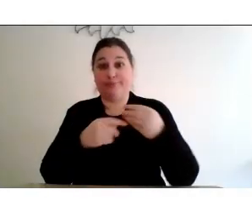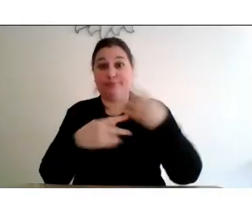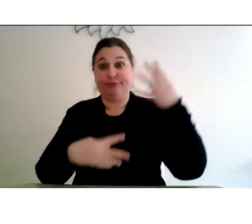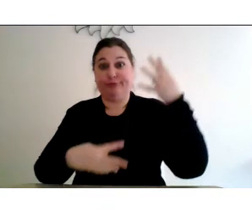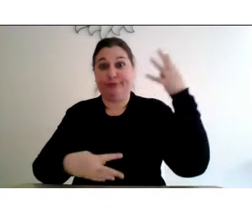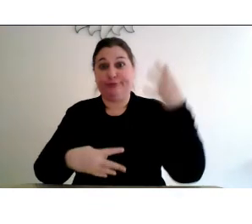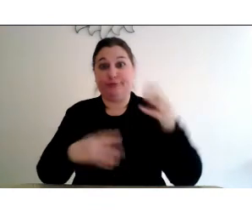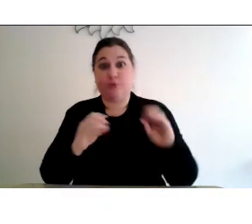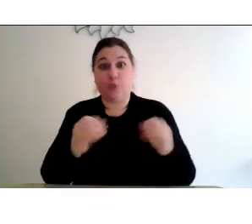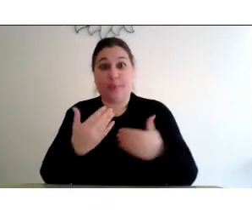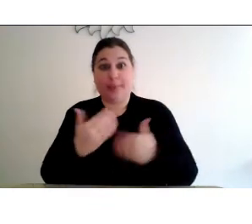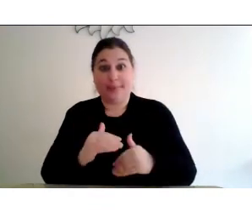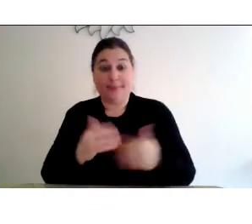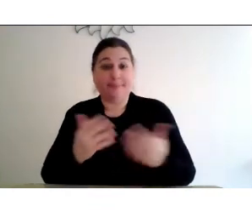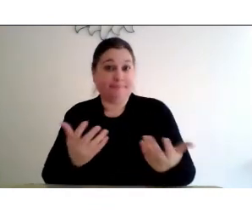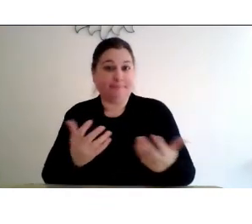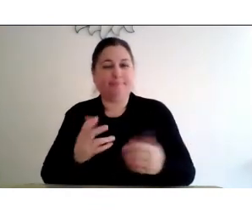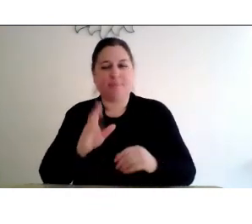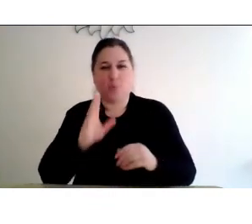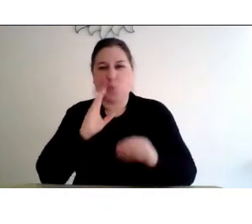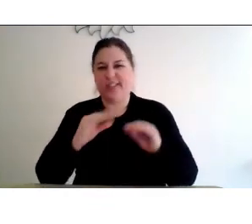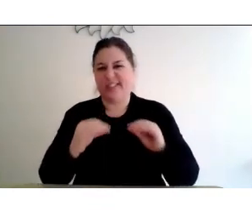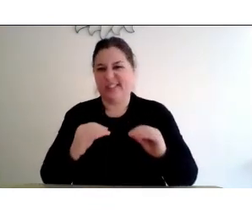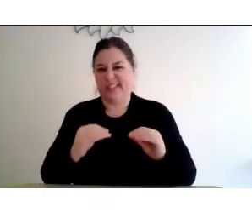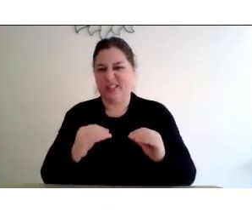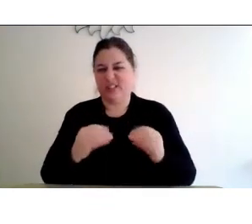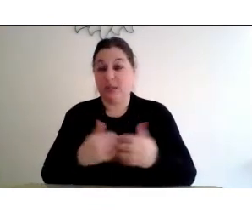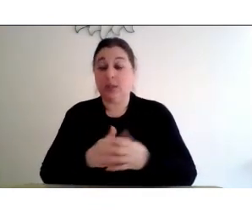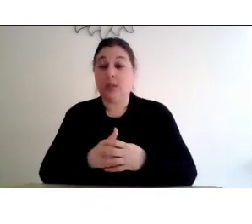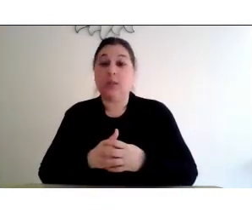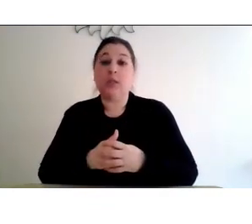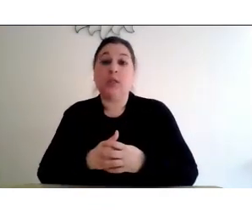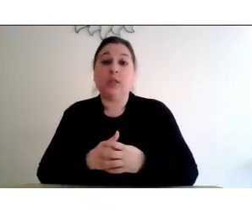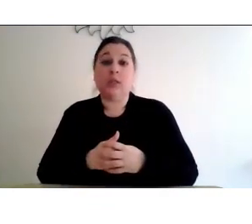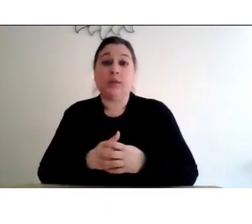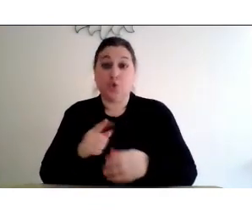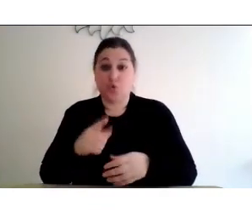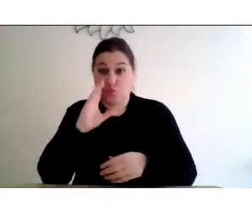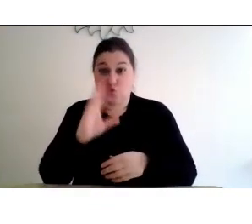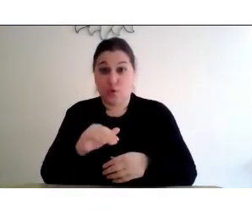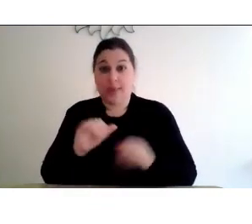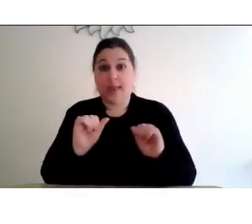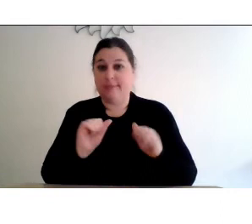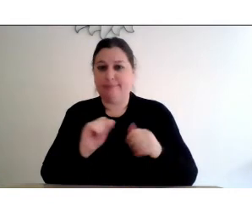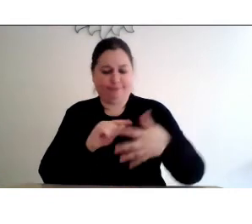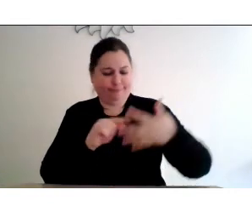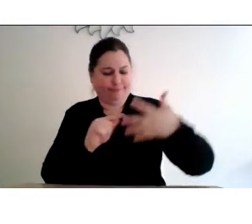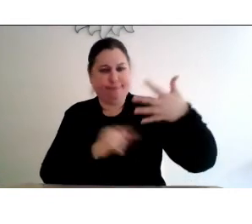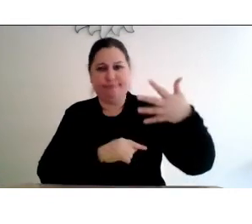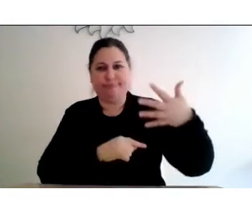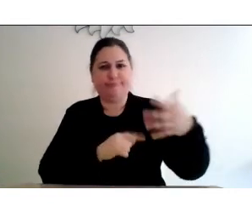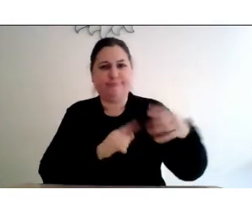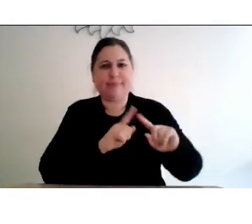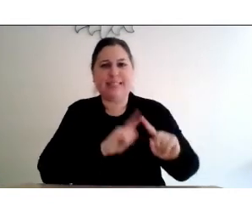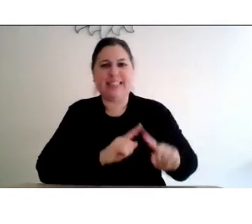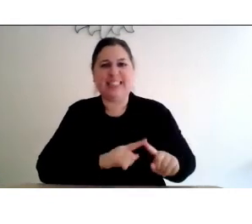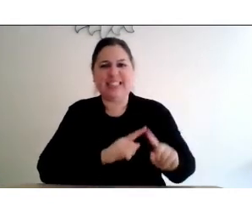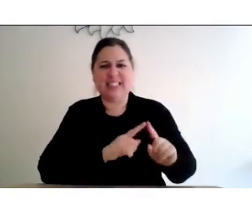There are so many ways to find solutions to linear systems. Many